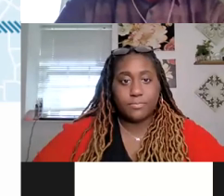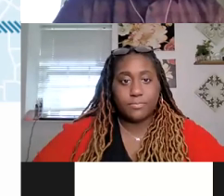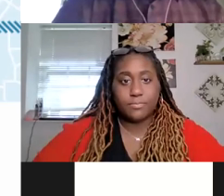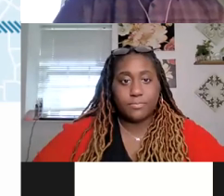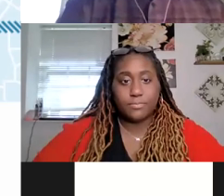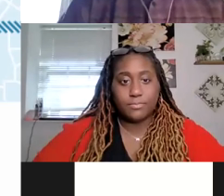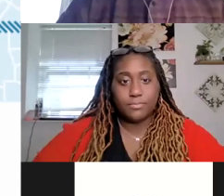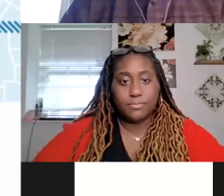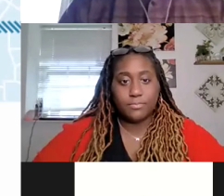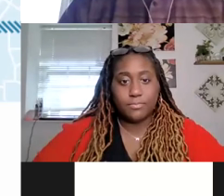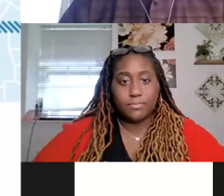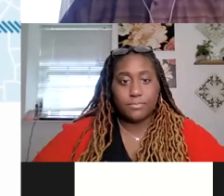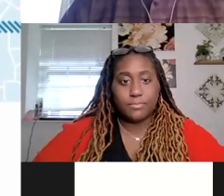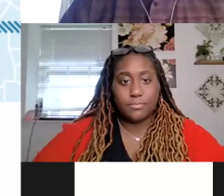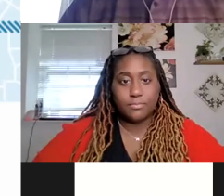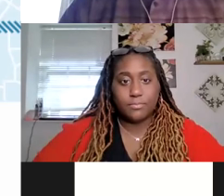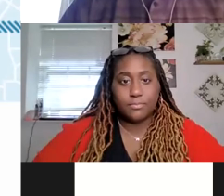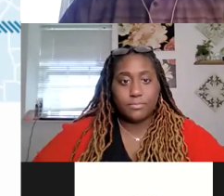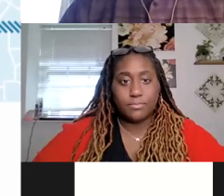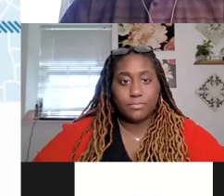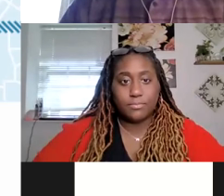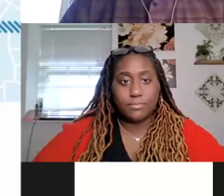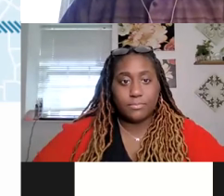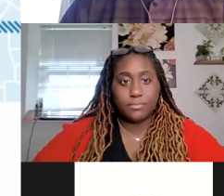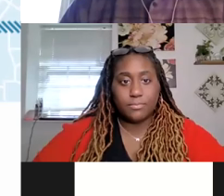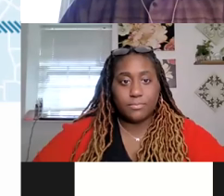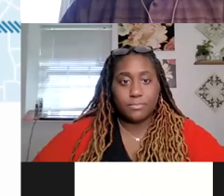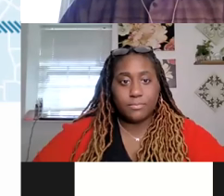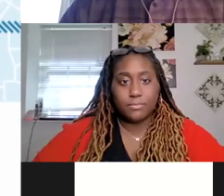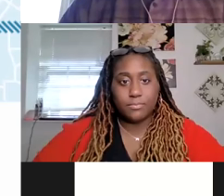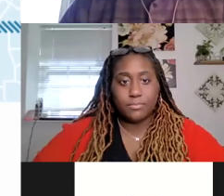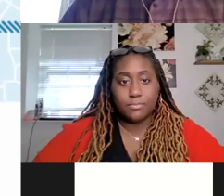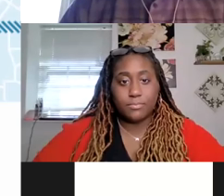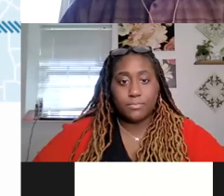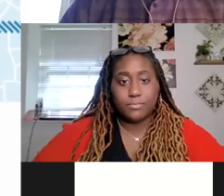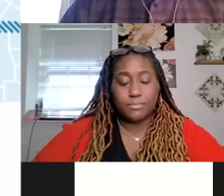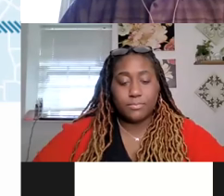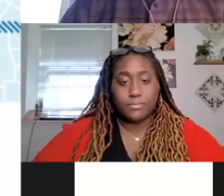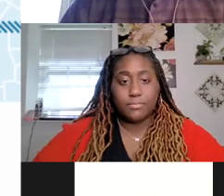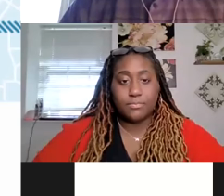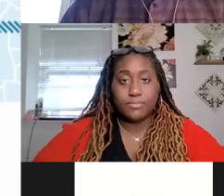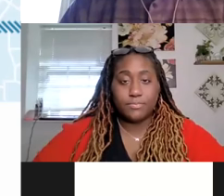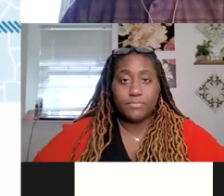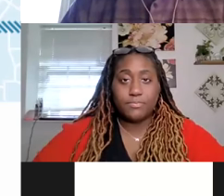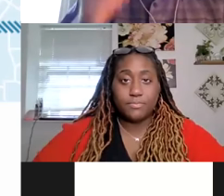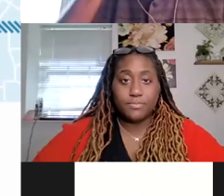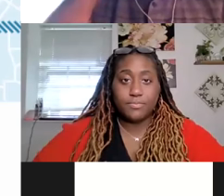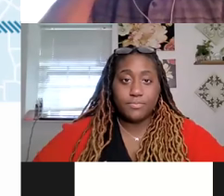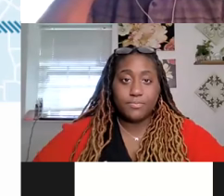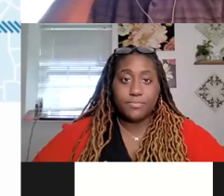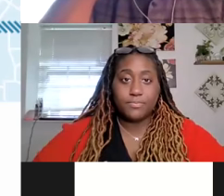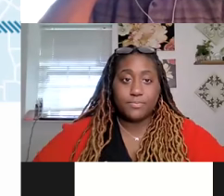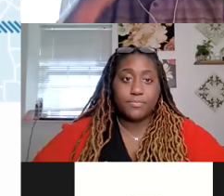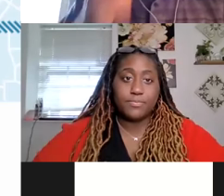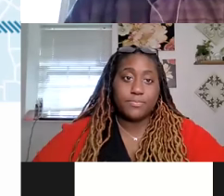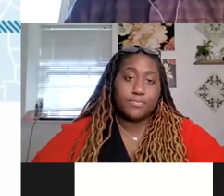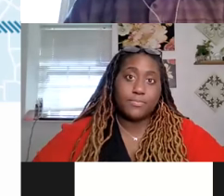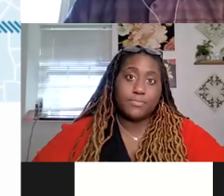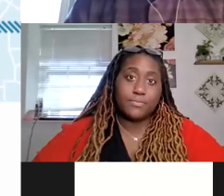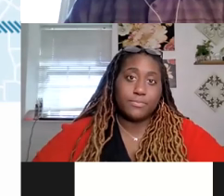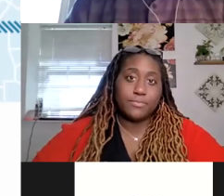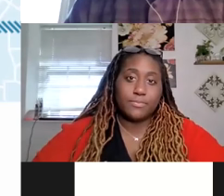there that is still a responsibility. You don't have the responsibility to become the healer, the supporter, even necessarily the information provider, but what does that